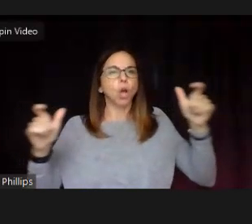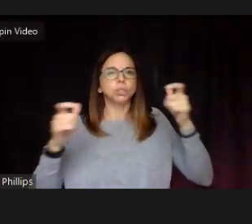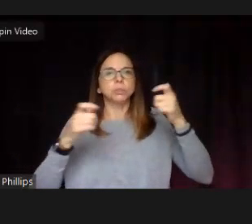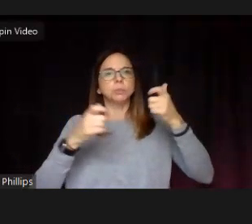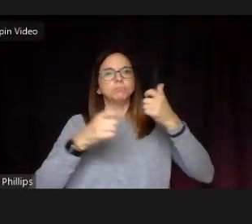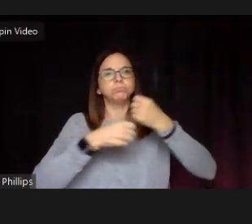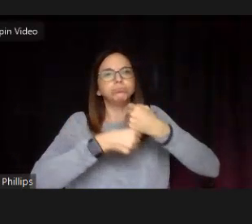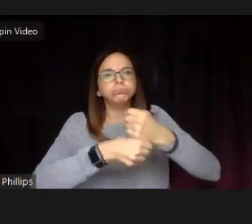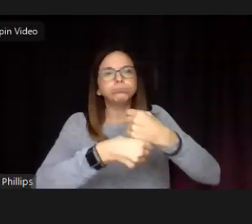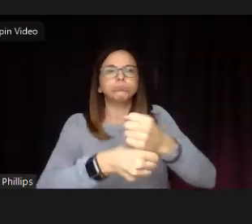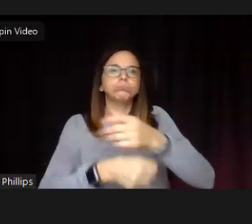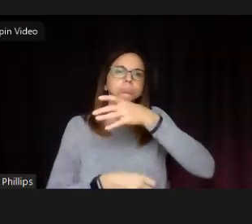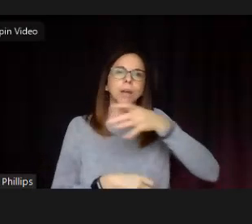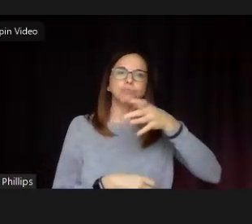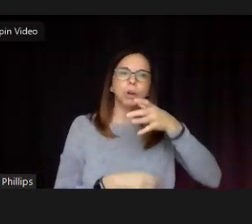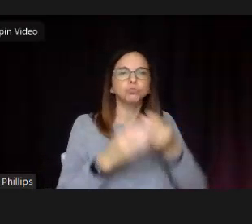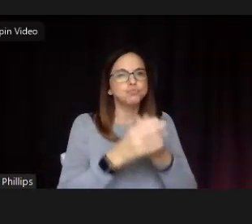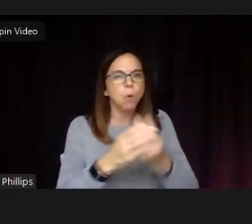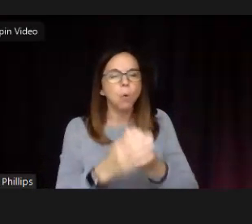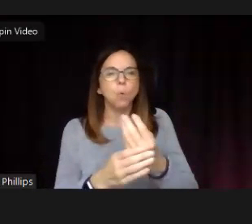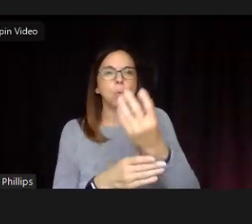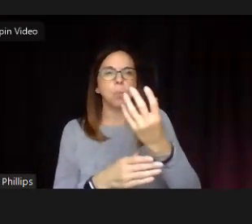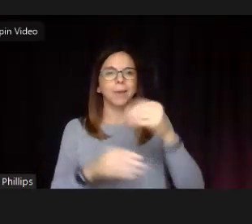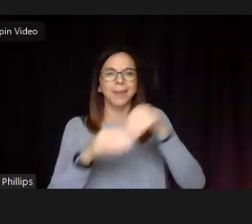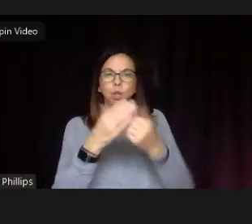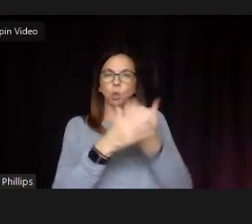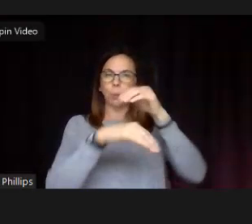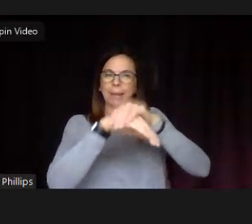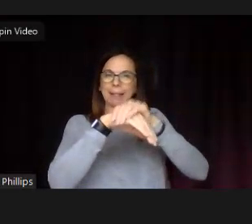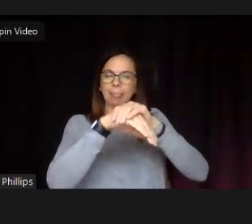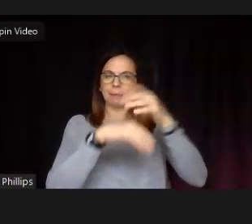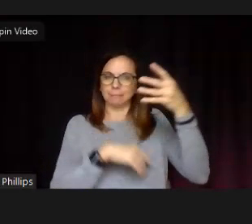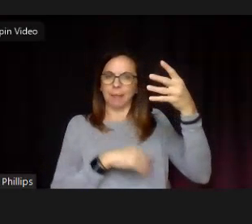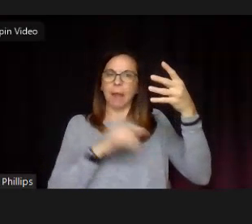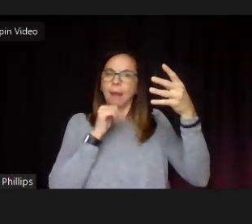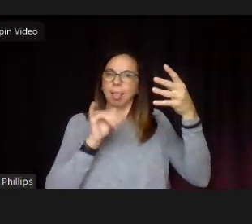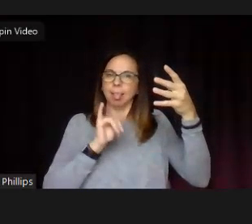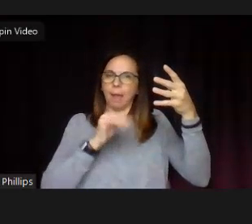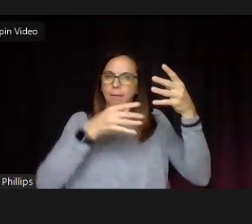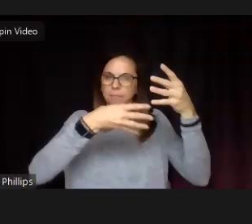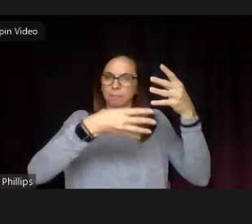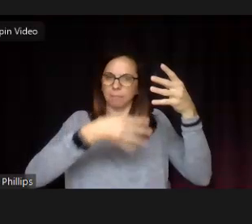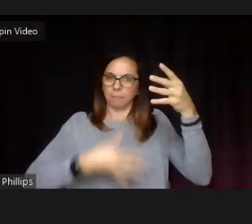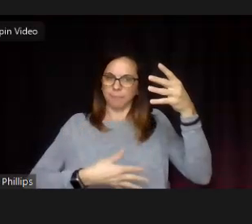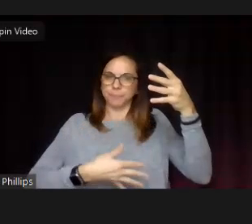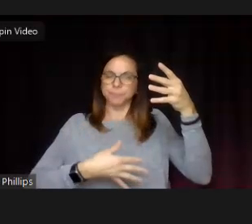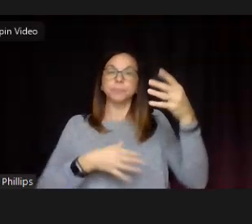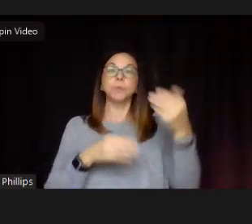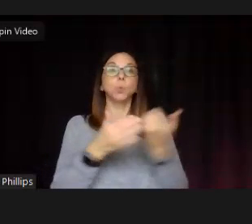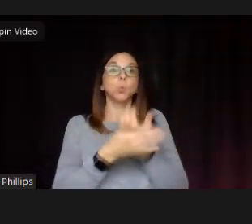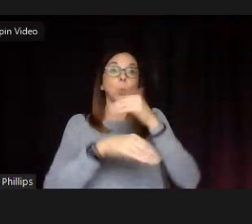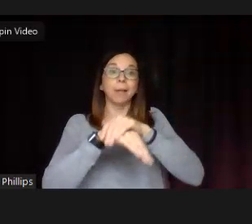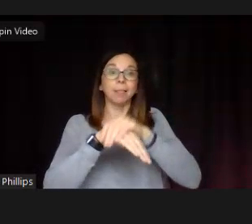production of agriculture in New England like we did in the other regions. So instead, New Englanders turned